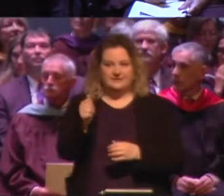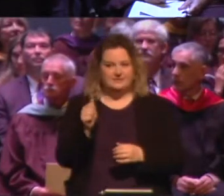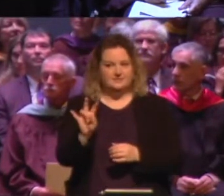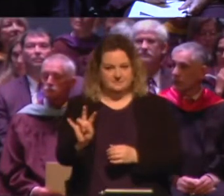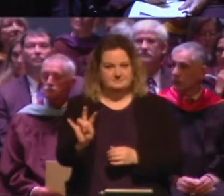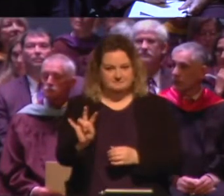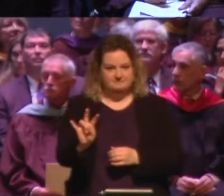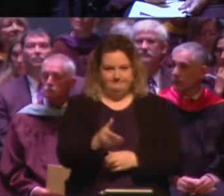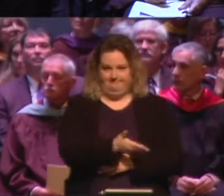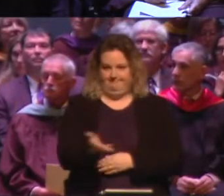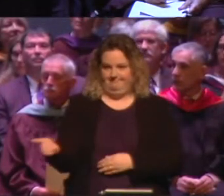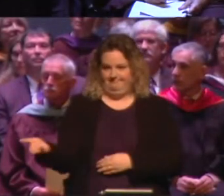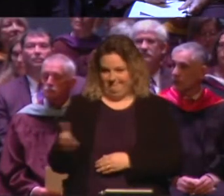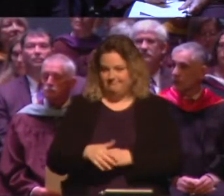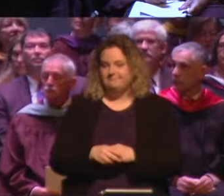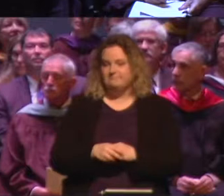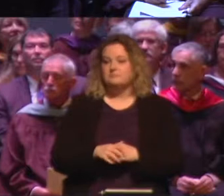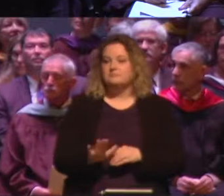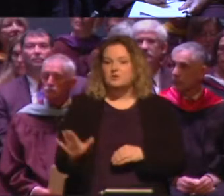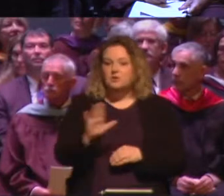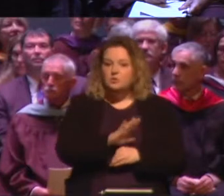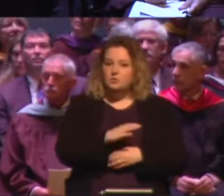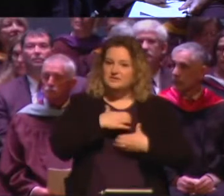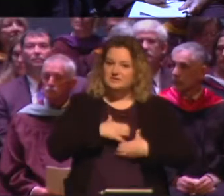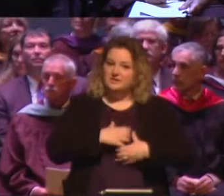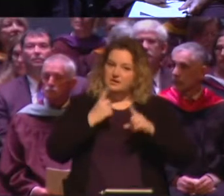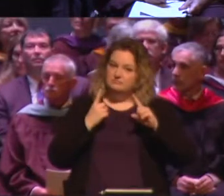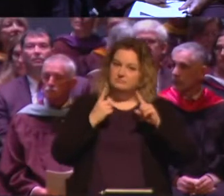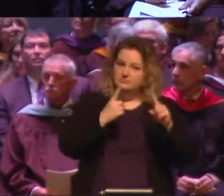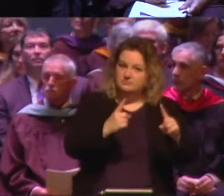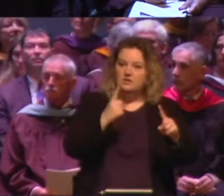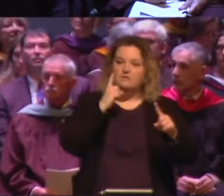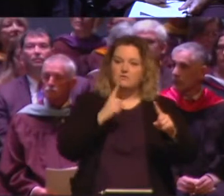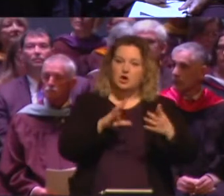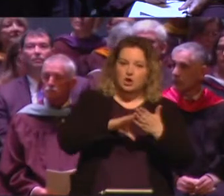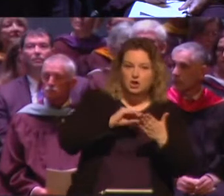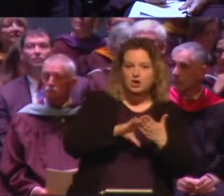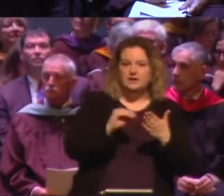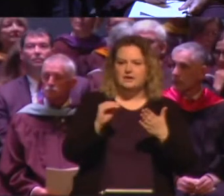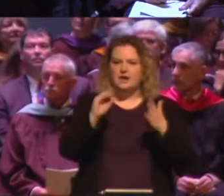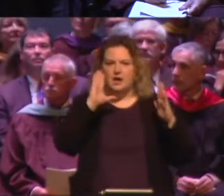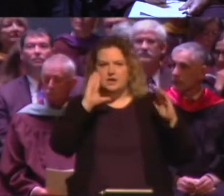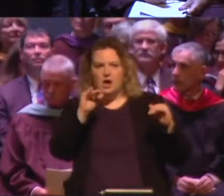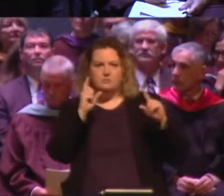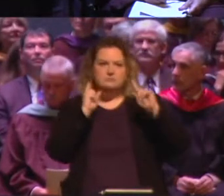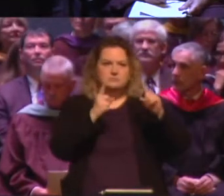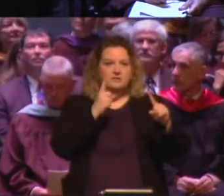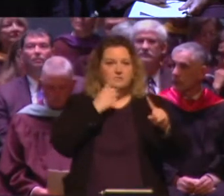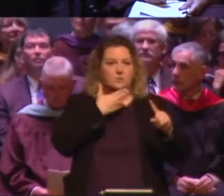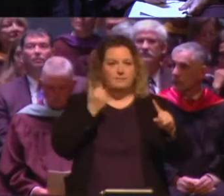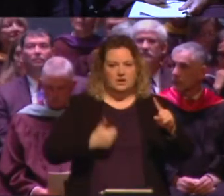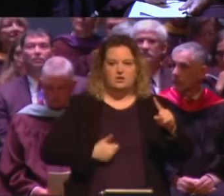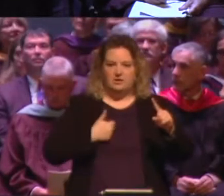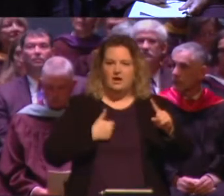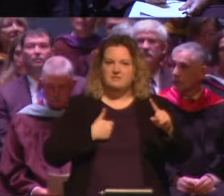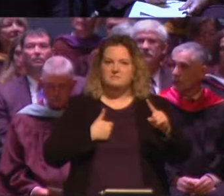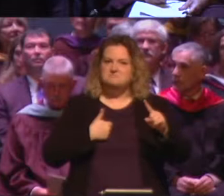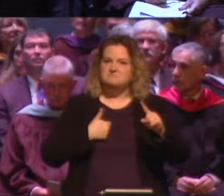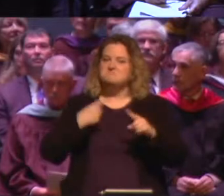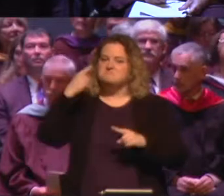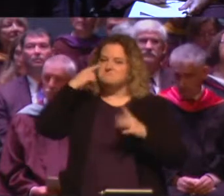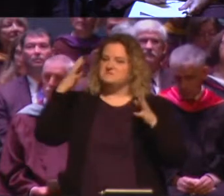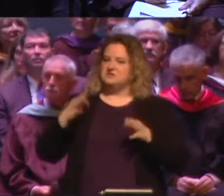2017. Those students whose desire for learning and aspirations for a better life led them to enroll at Western